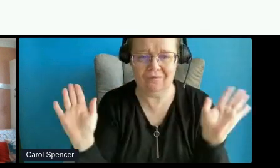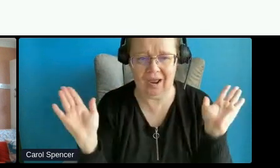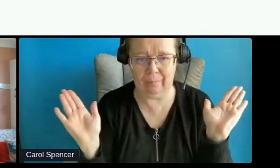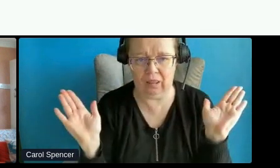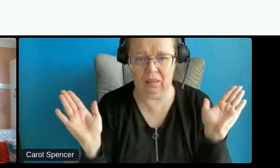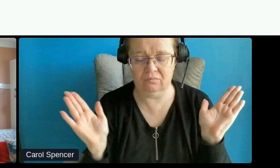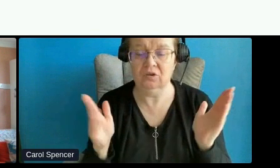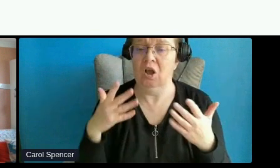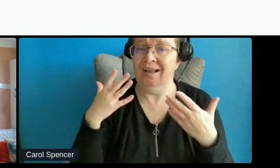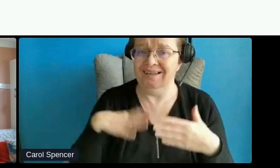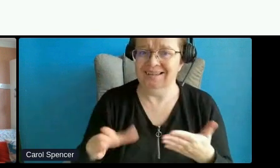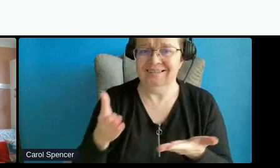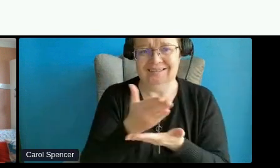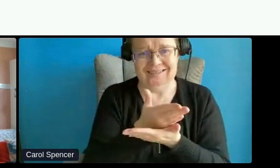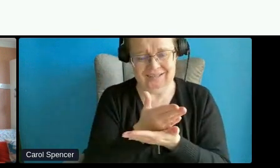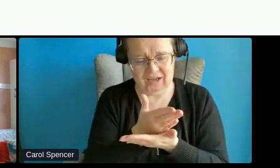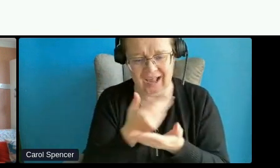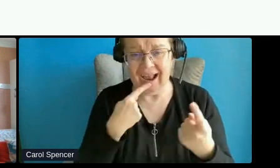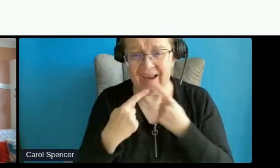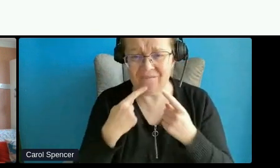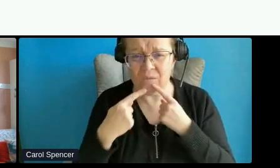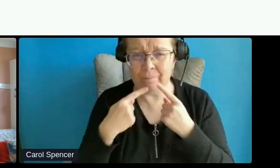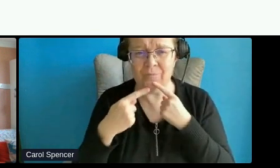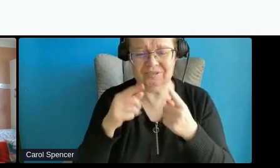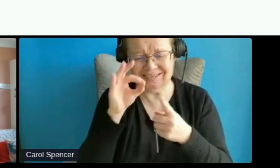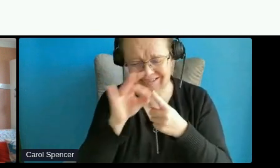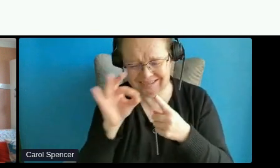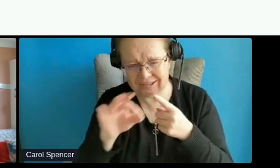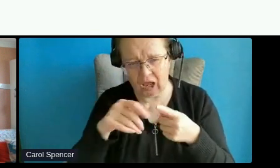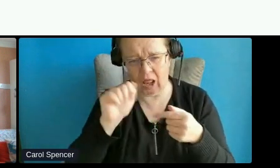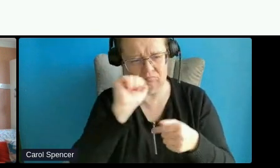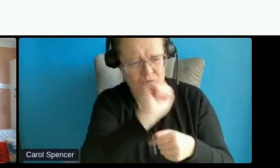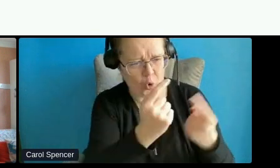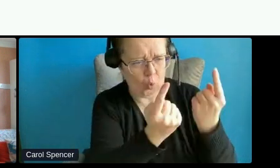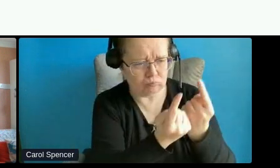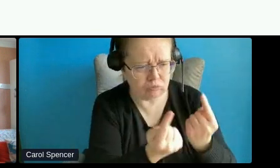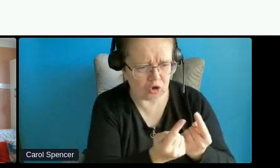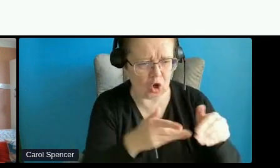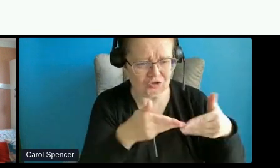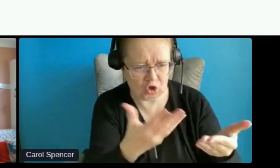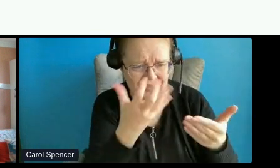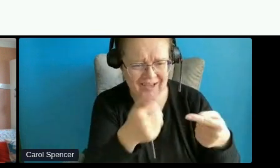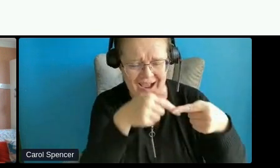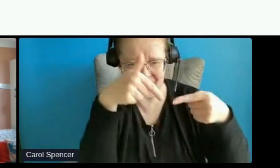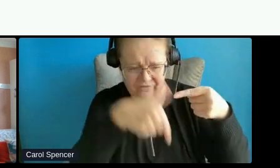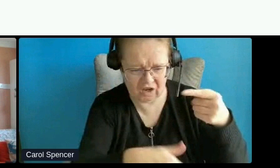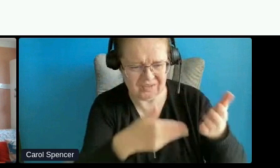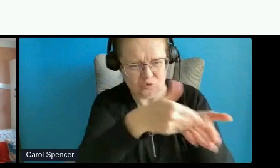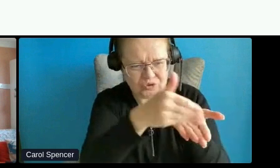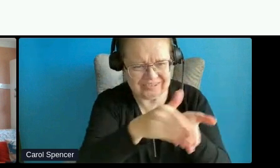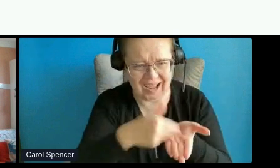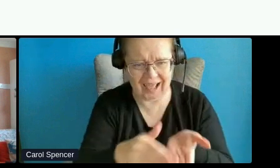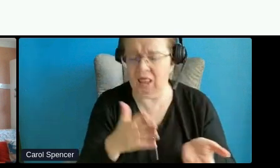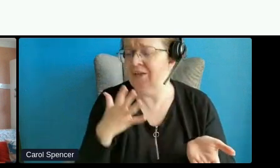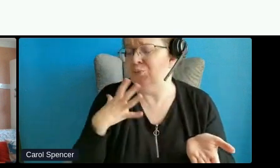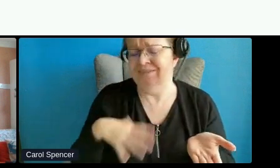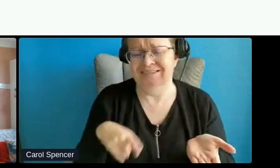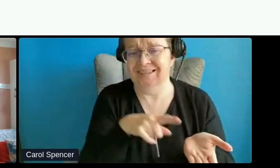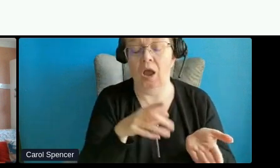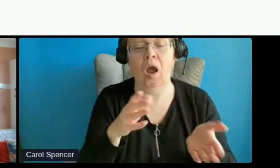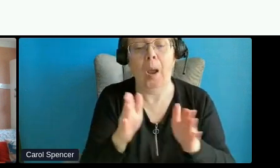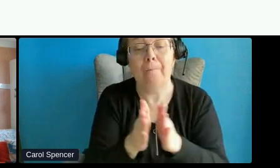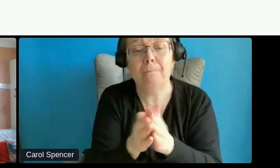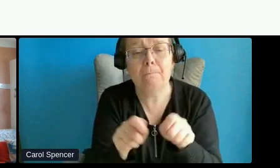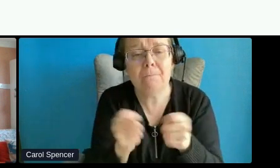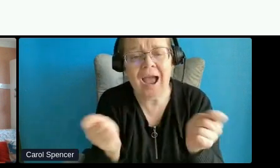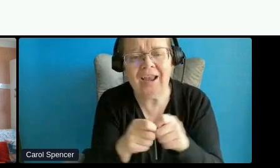means having clear, extensive, detailed information about the products and services that are on sale, and making sure that manuals